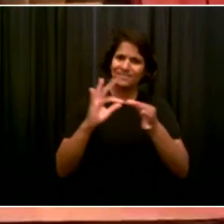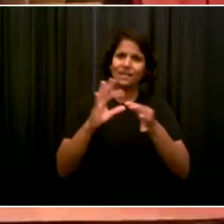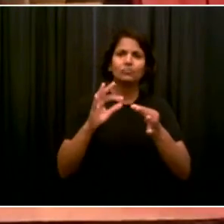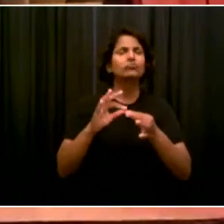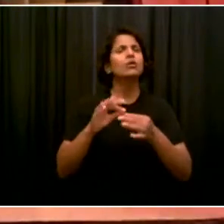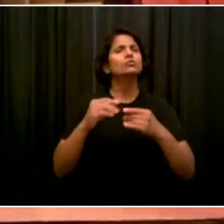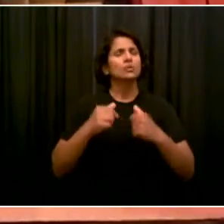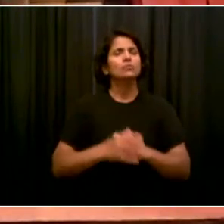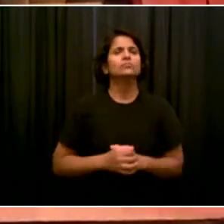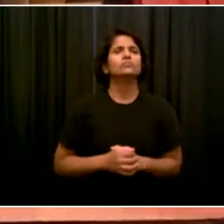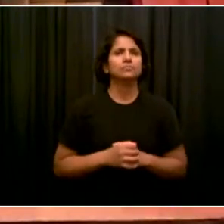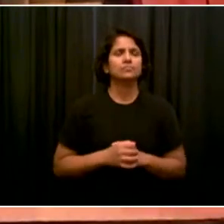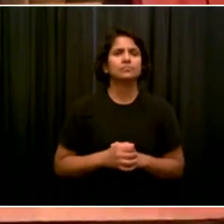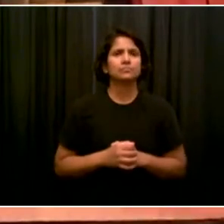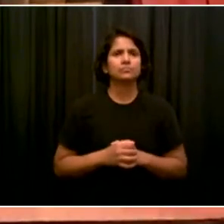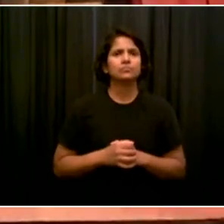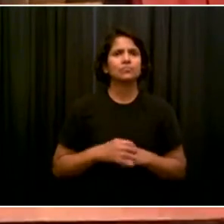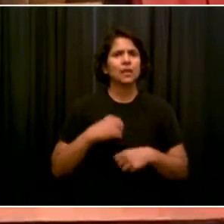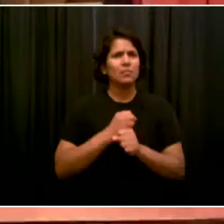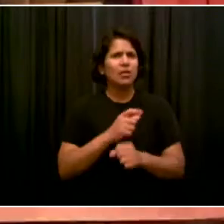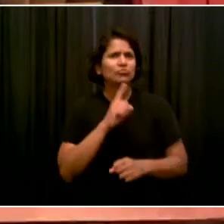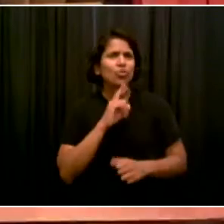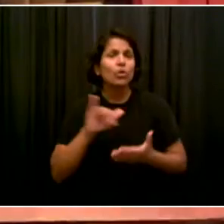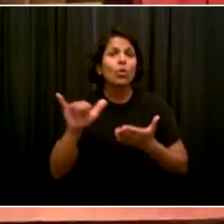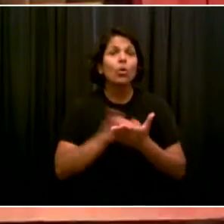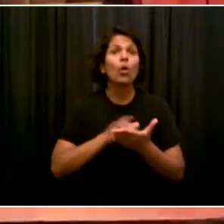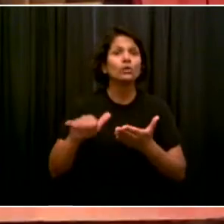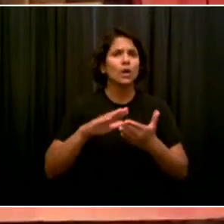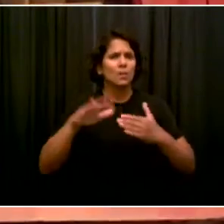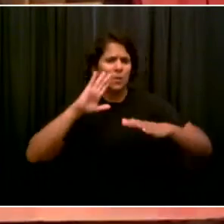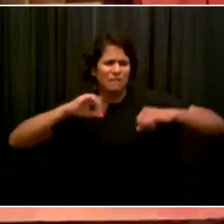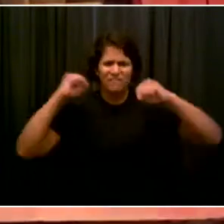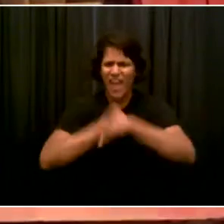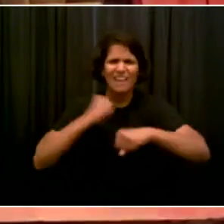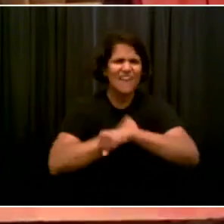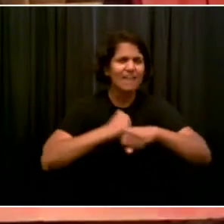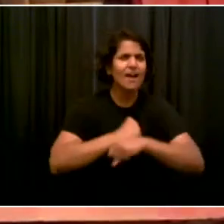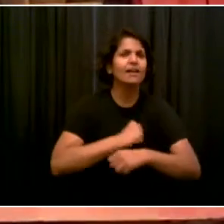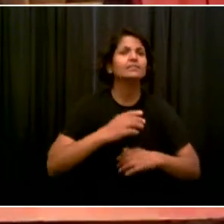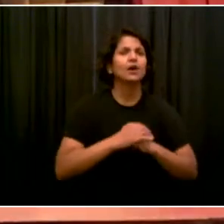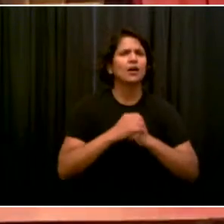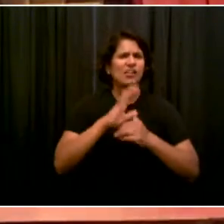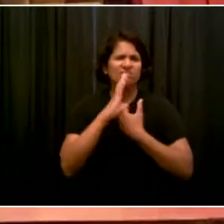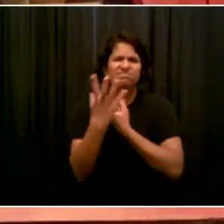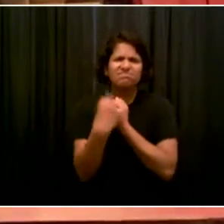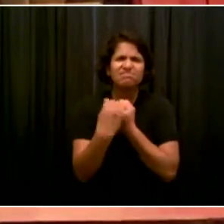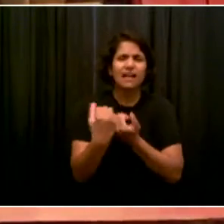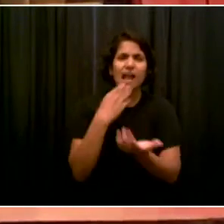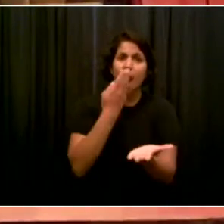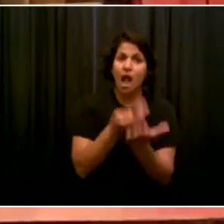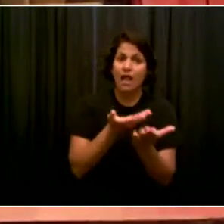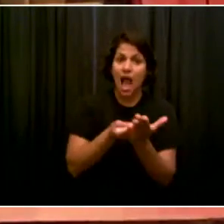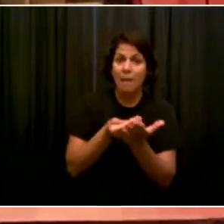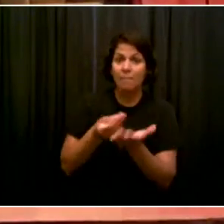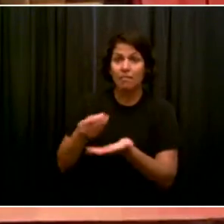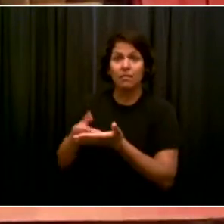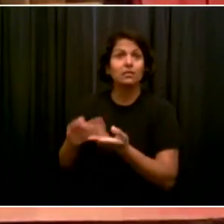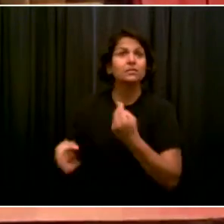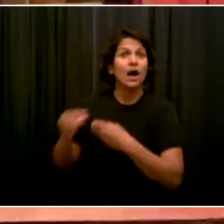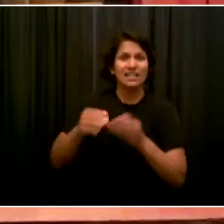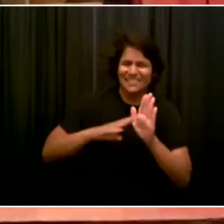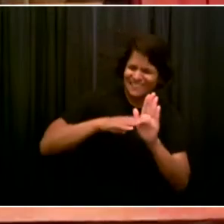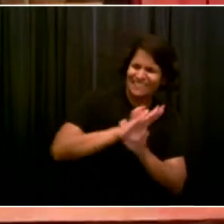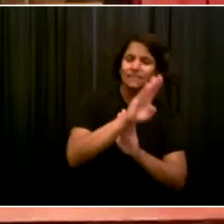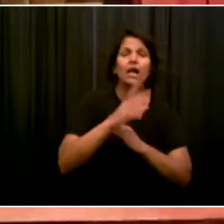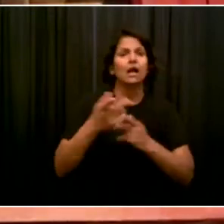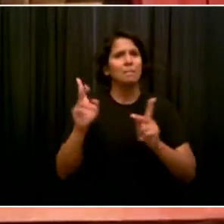fighting chance to have a just recovery in this city and move